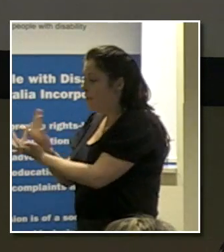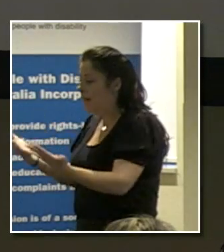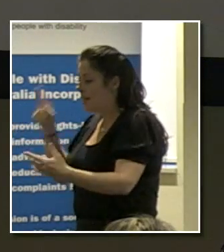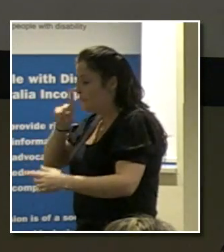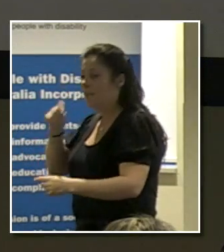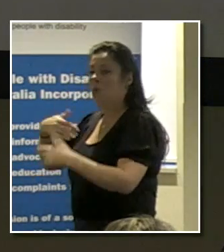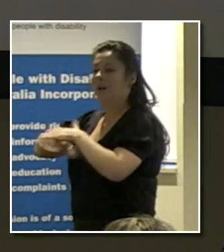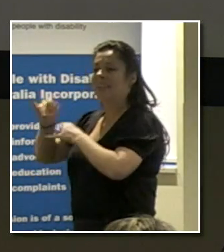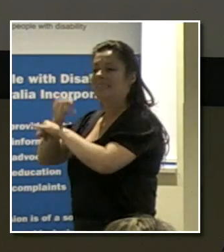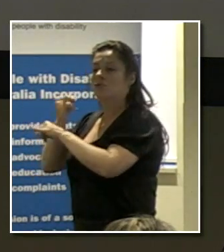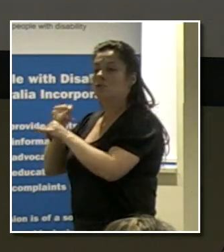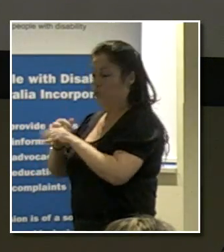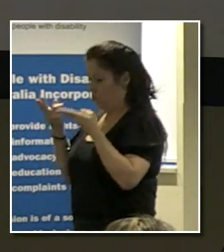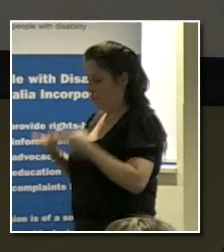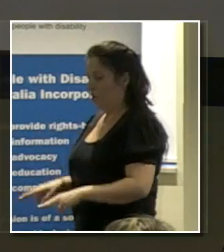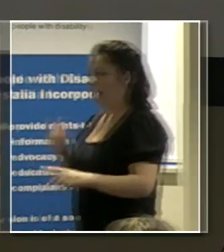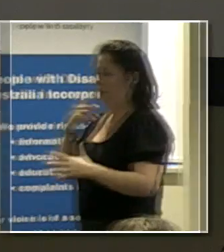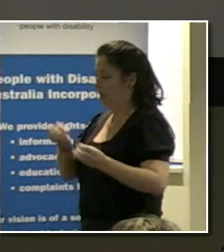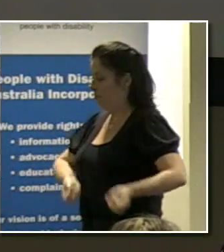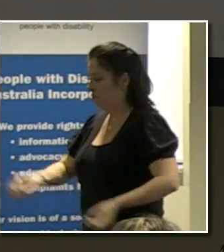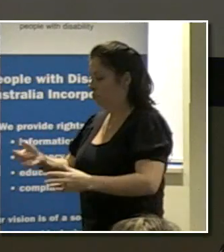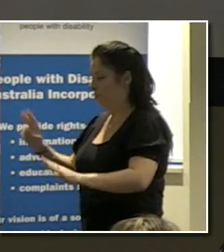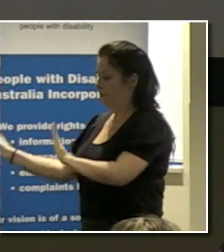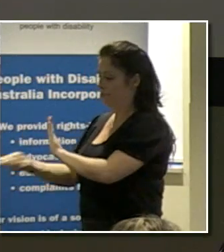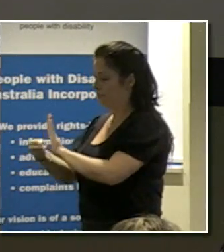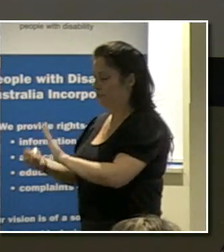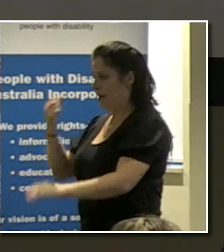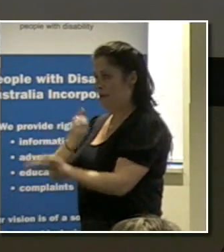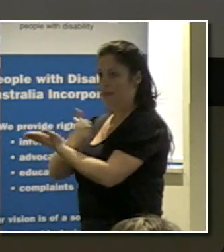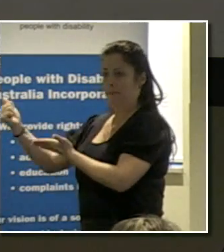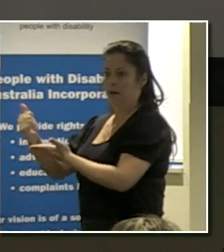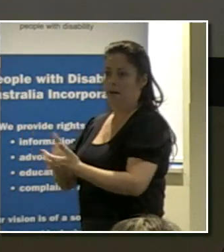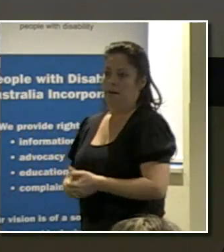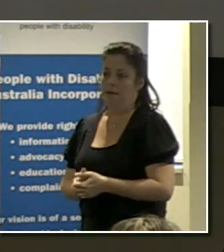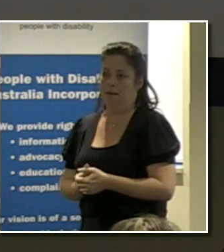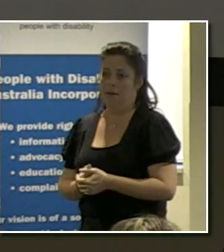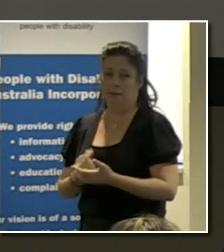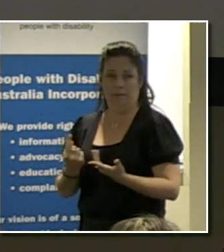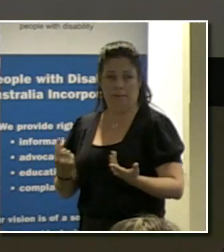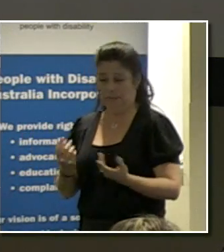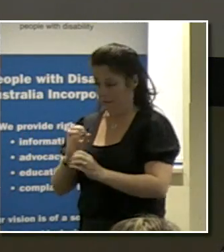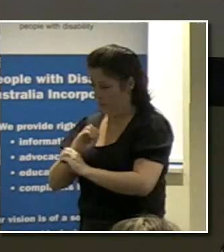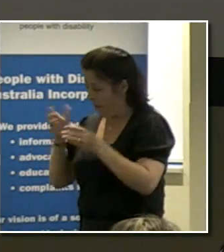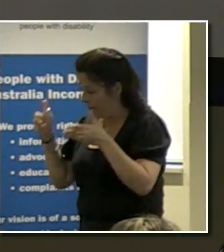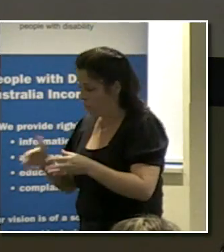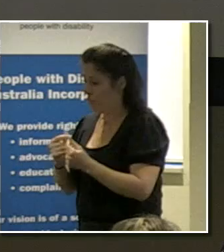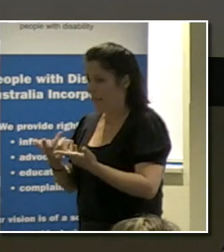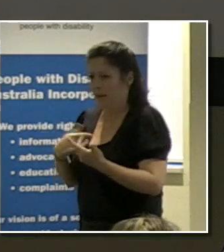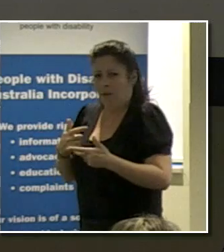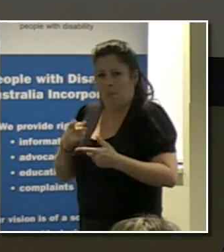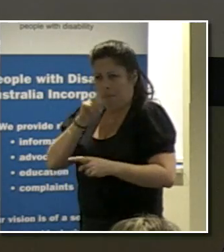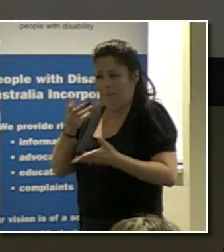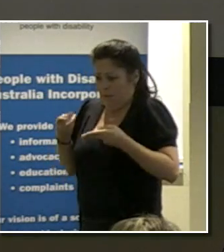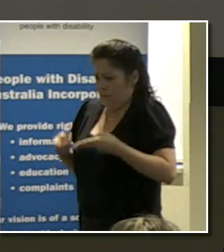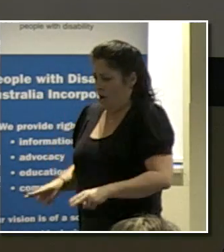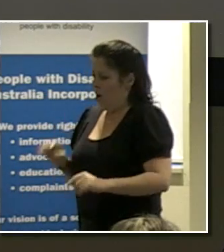die, the least to expect is the basic grace and dignity of somebody saying a few words over your body,